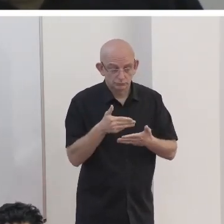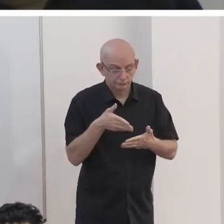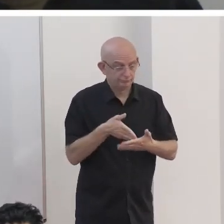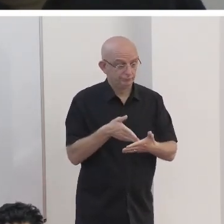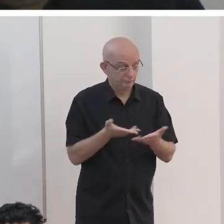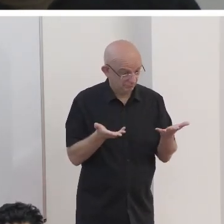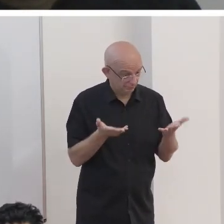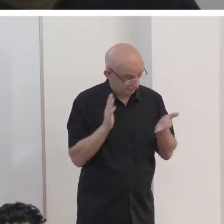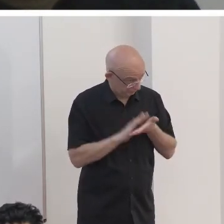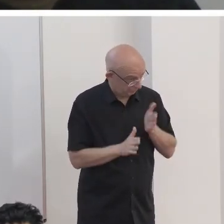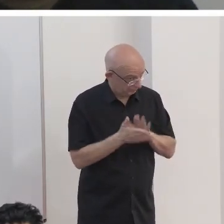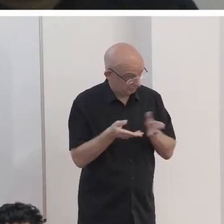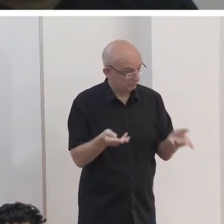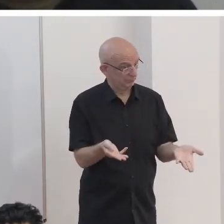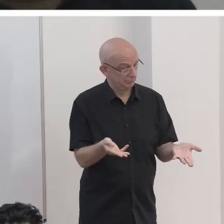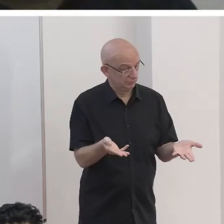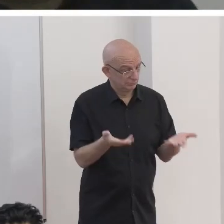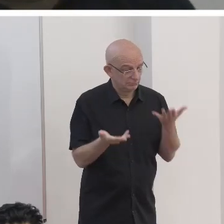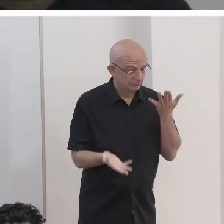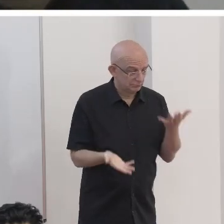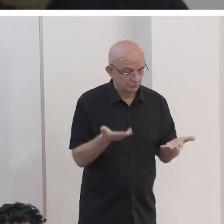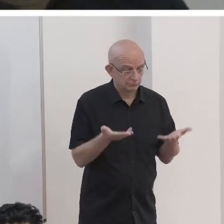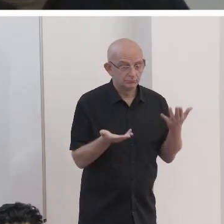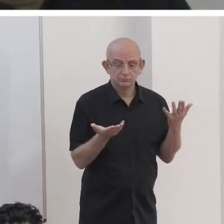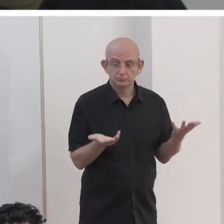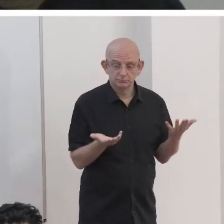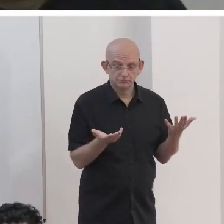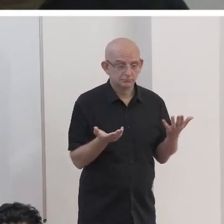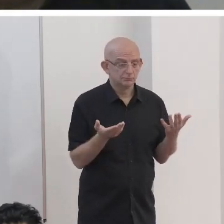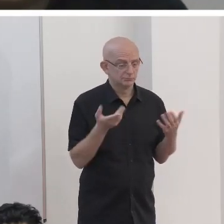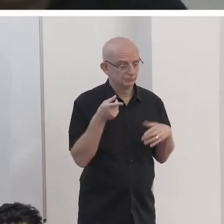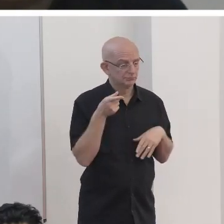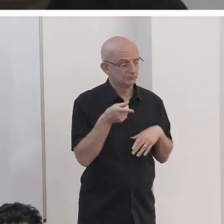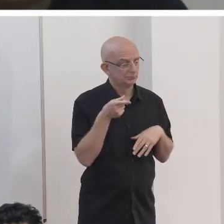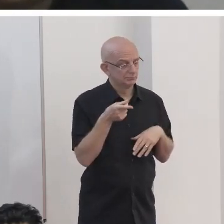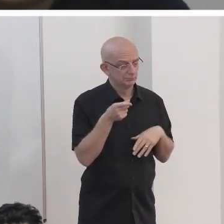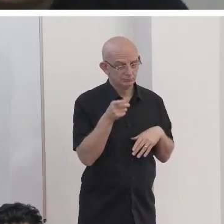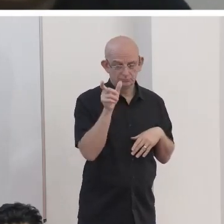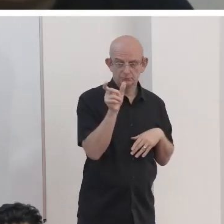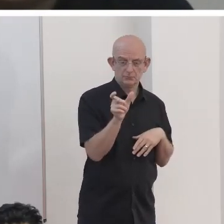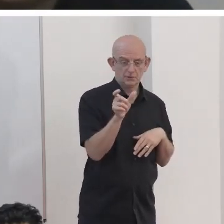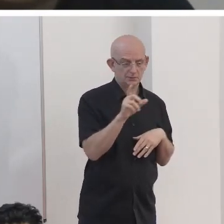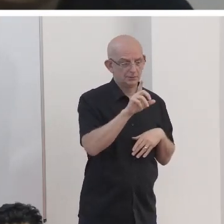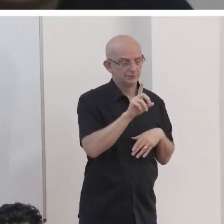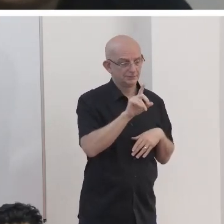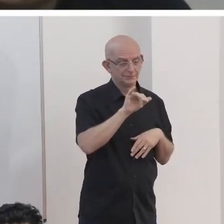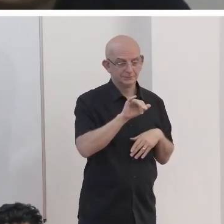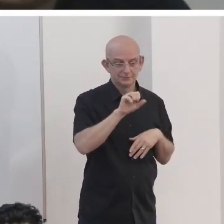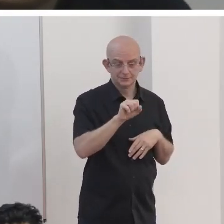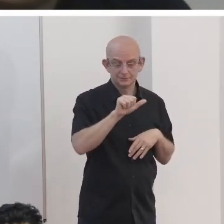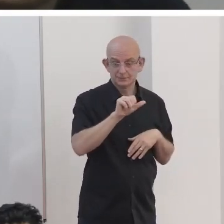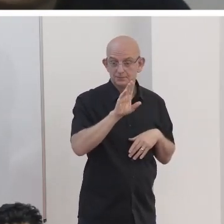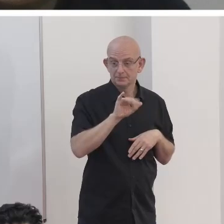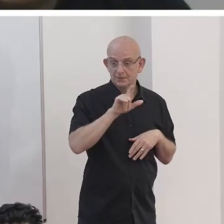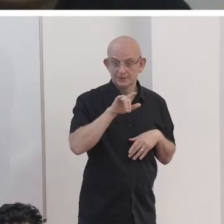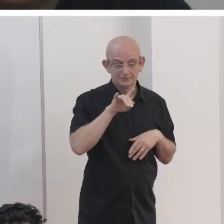barrier of performing some task due to disability, which I